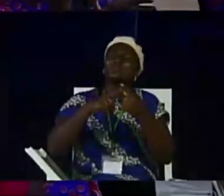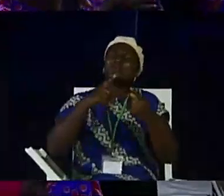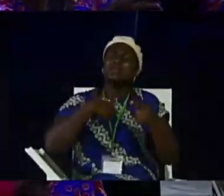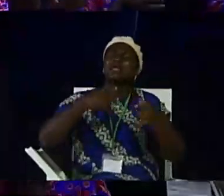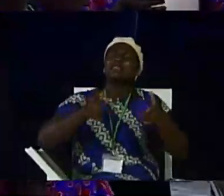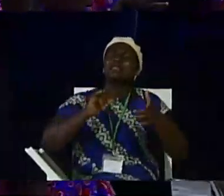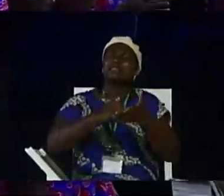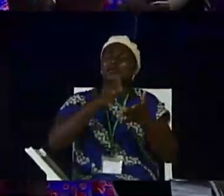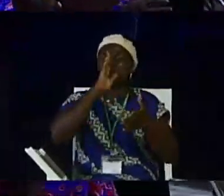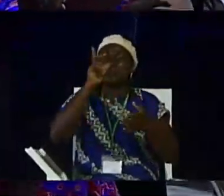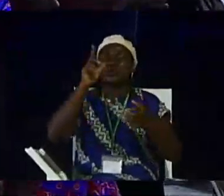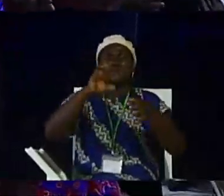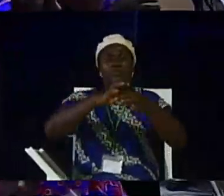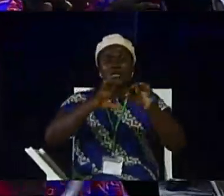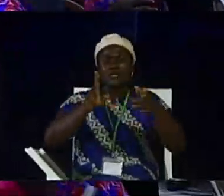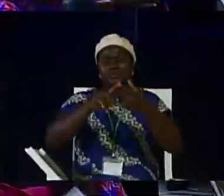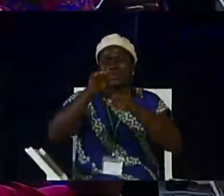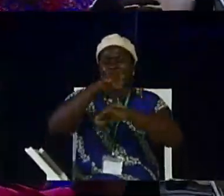Thank you, Lord.